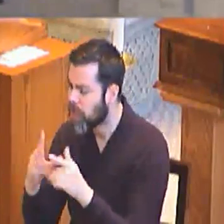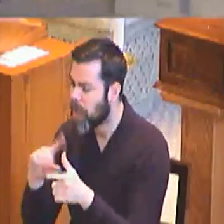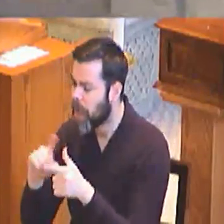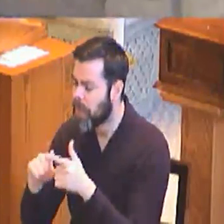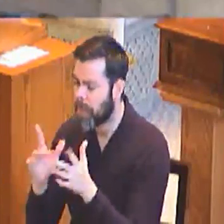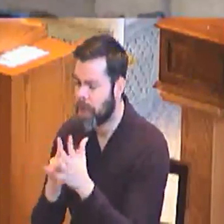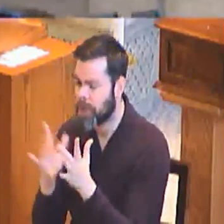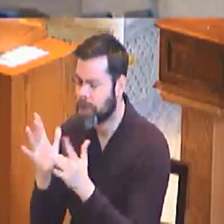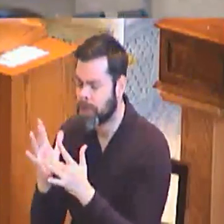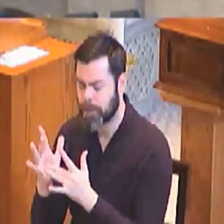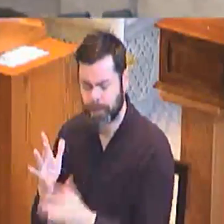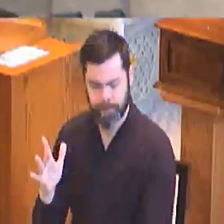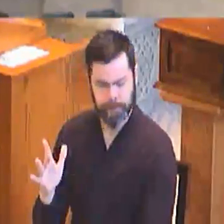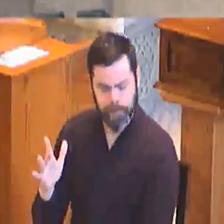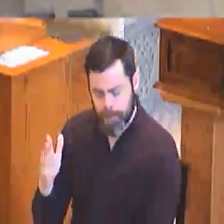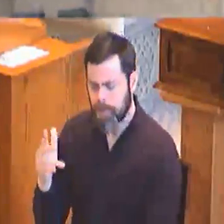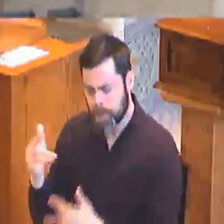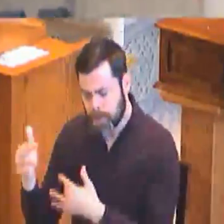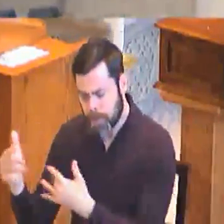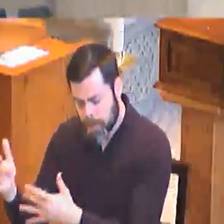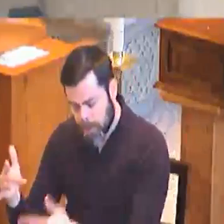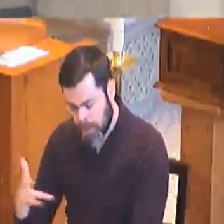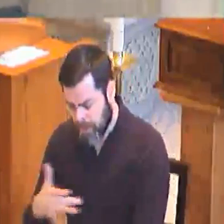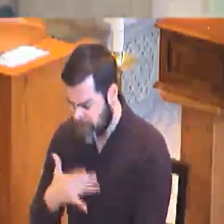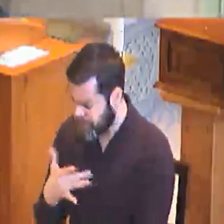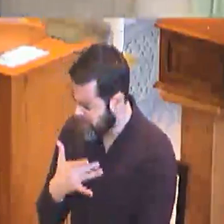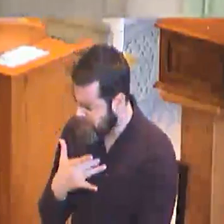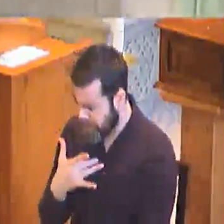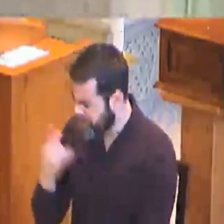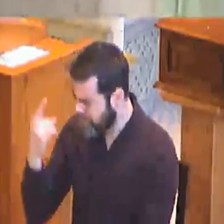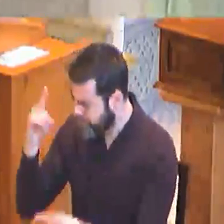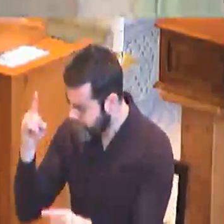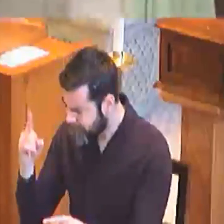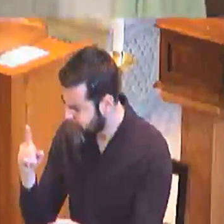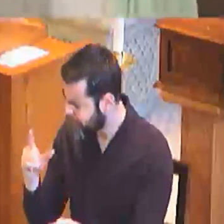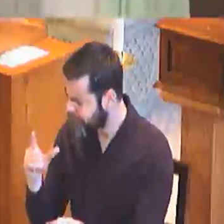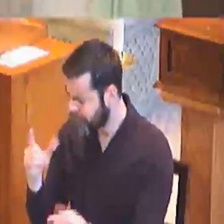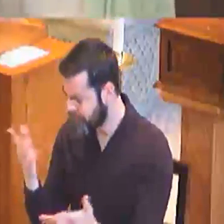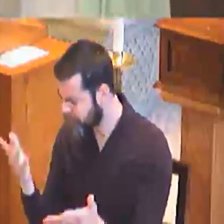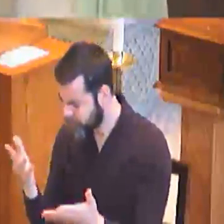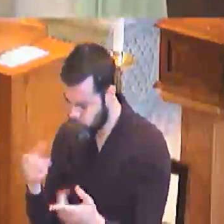that he was not getting the results that he wanted. And so